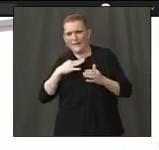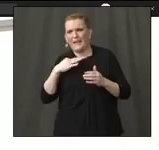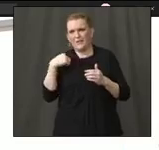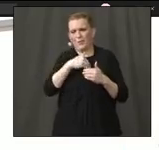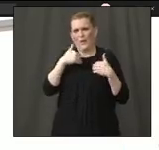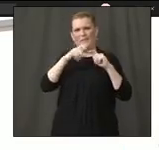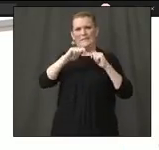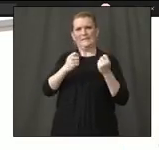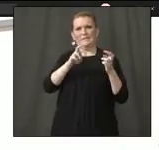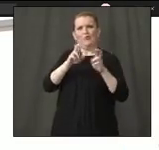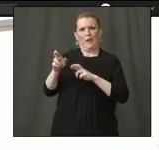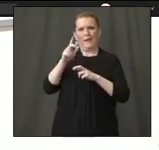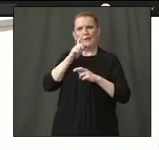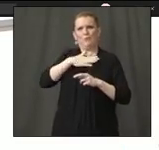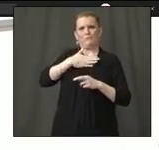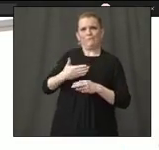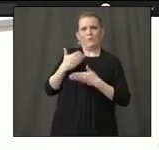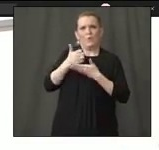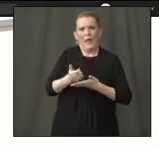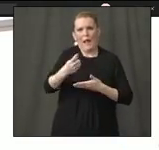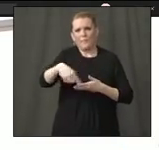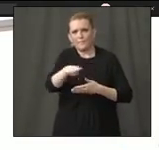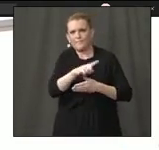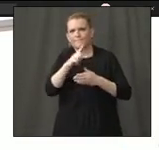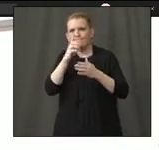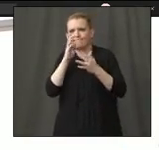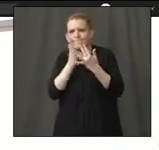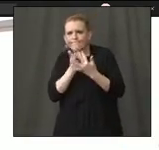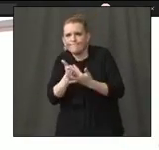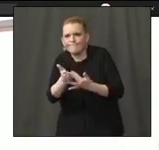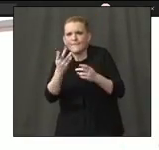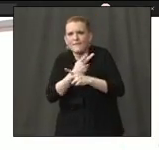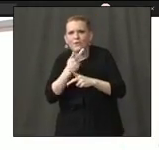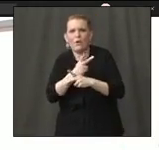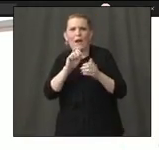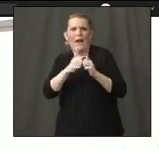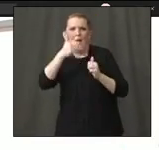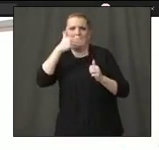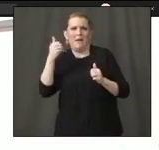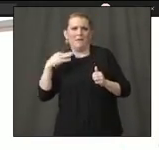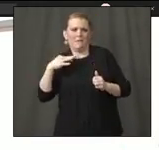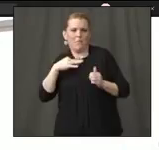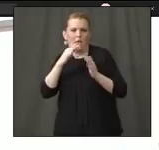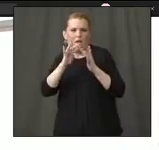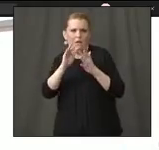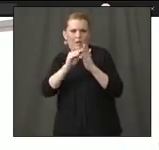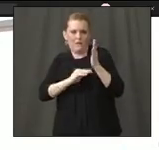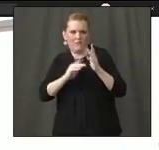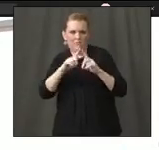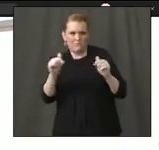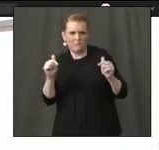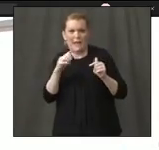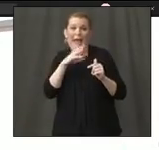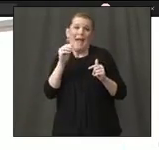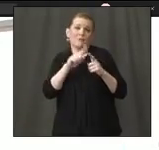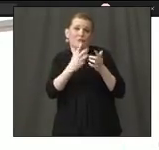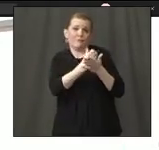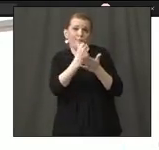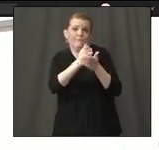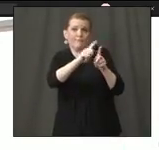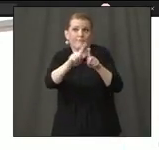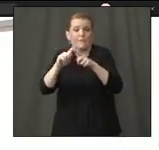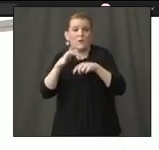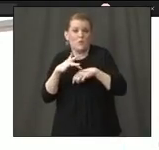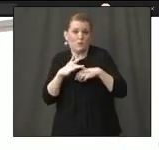very challenging times and connect you with the right resources. Last but not least, I think the main takeaway and call to action